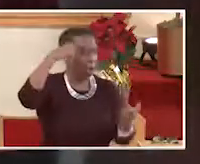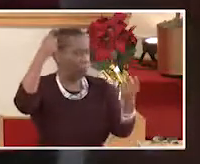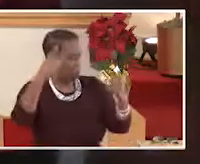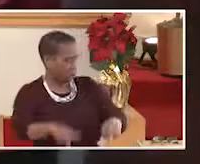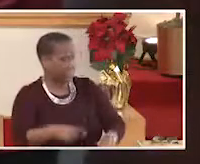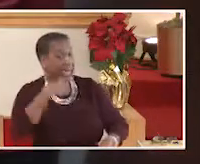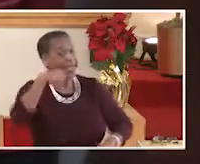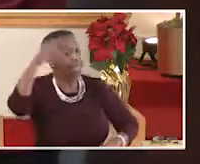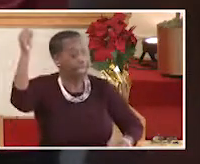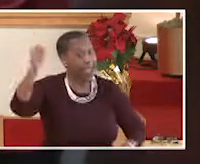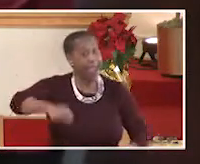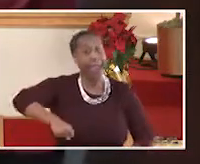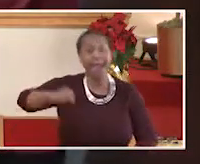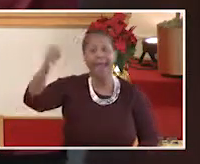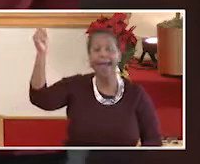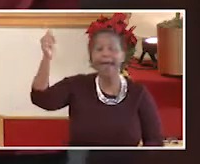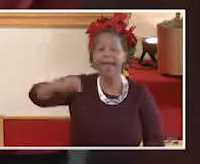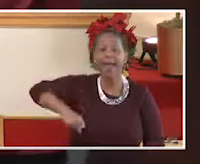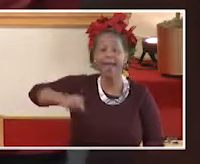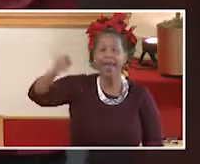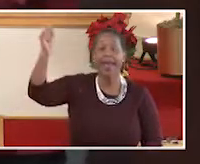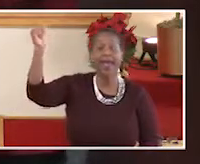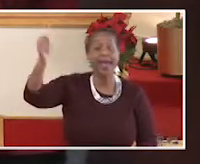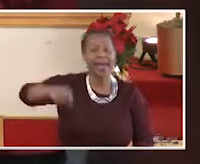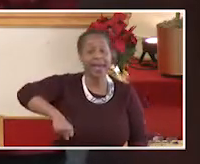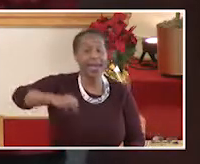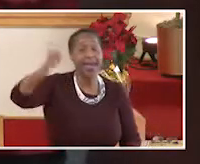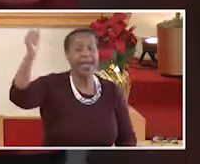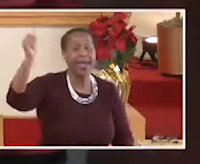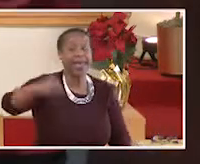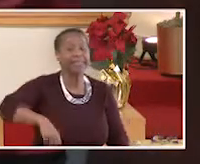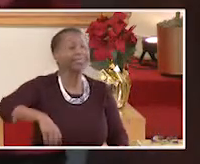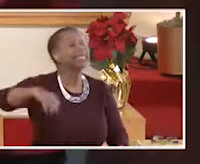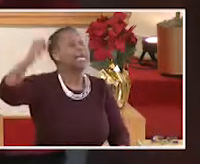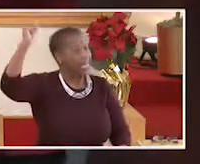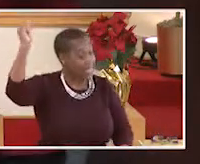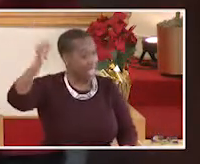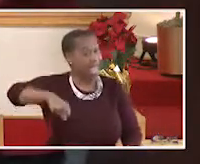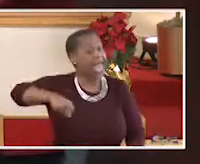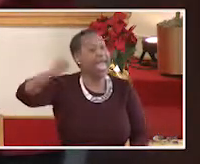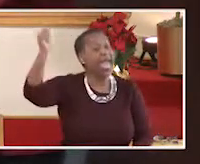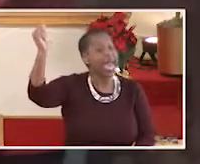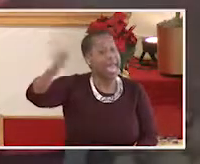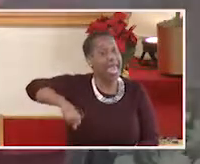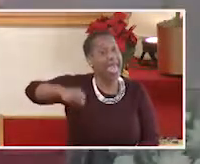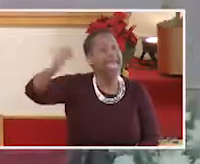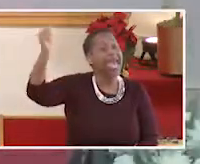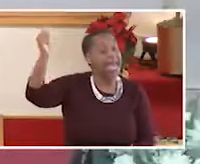Yes.